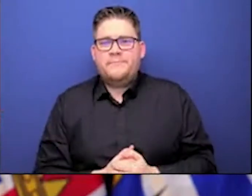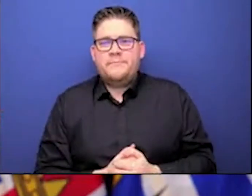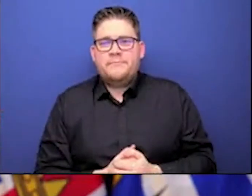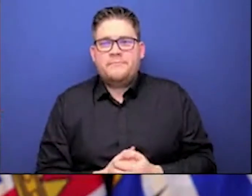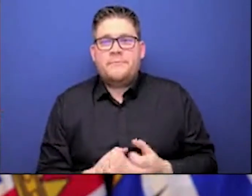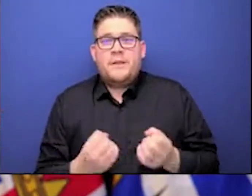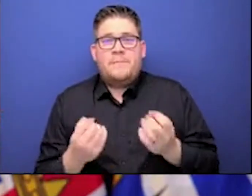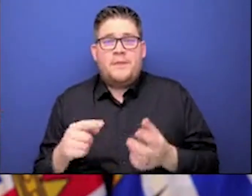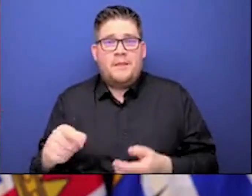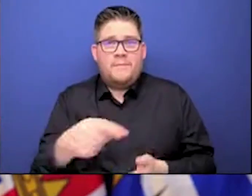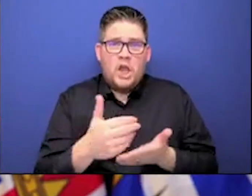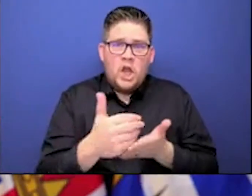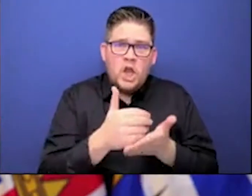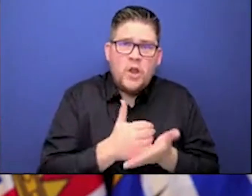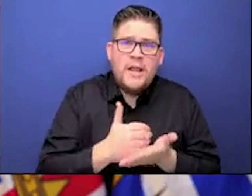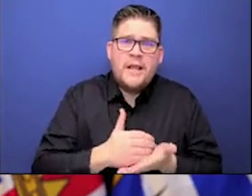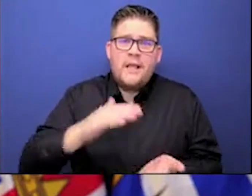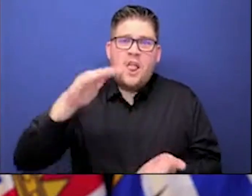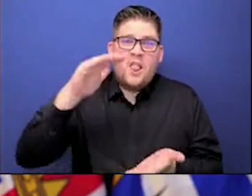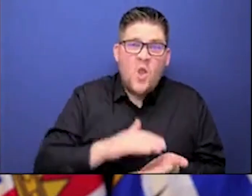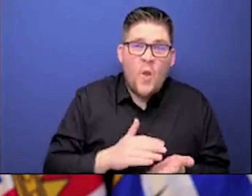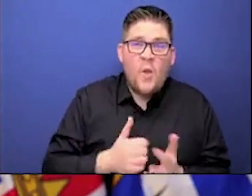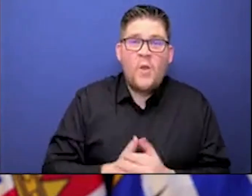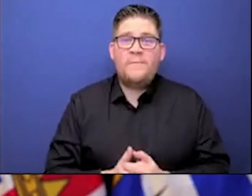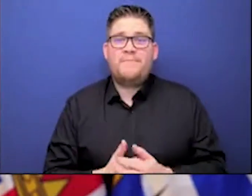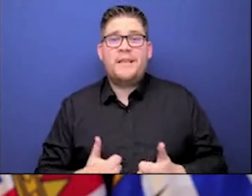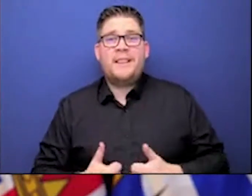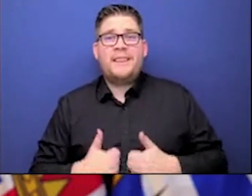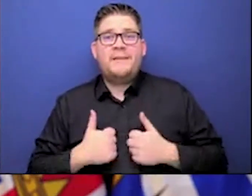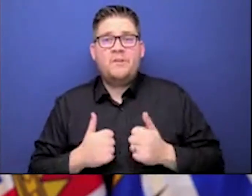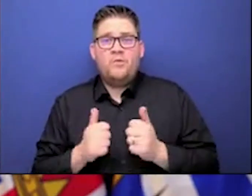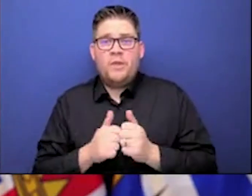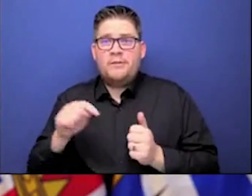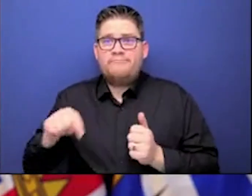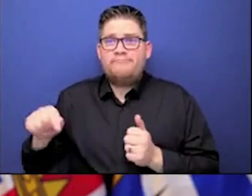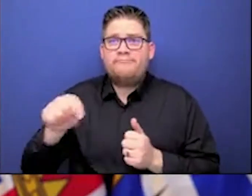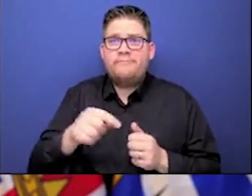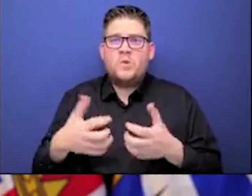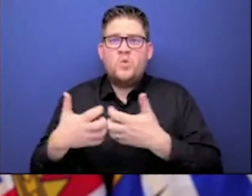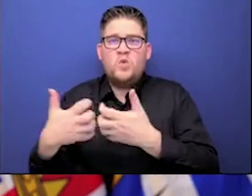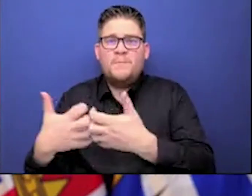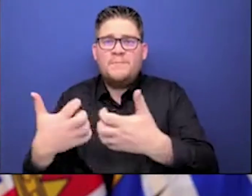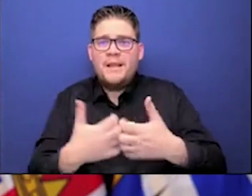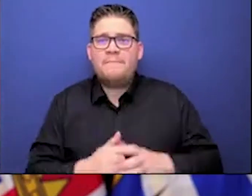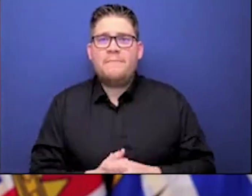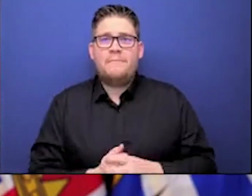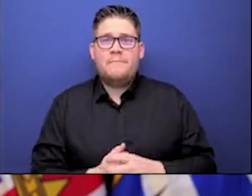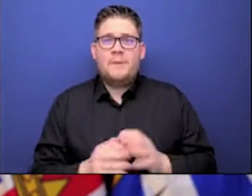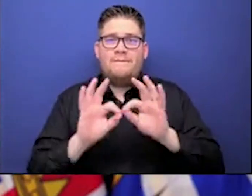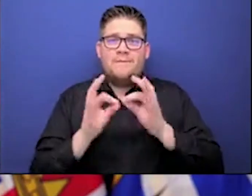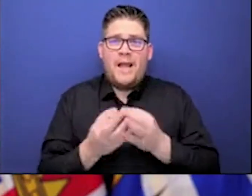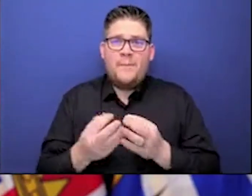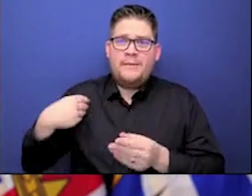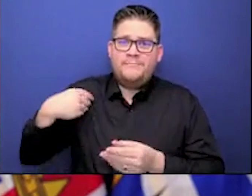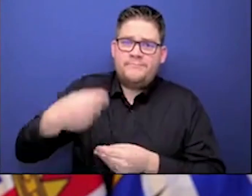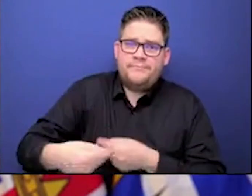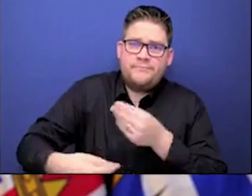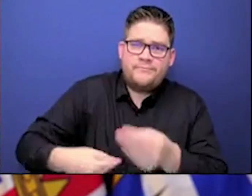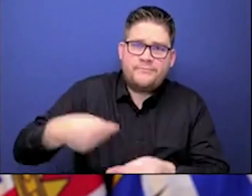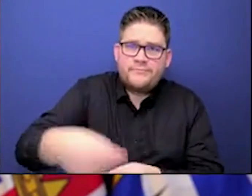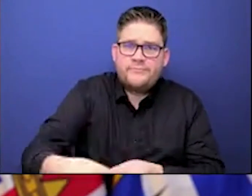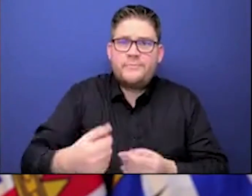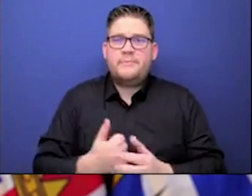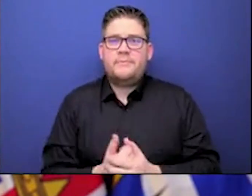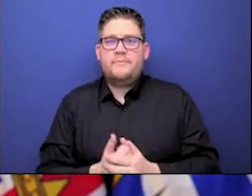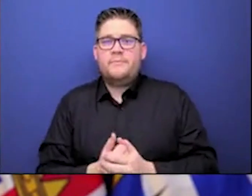in communal large settings, either communal settings or in multi-generational households, and this spillover into